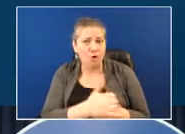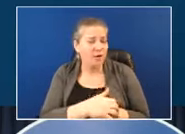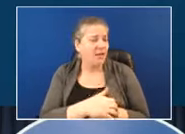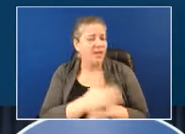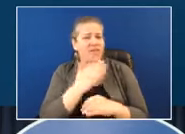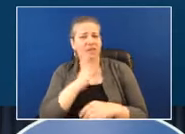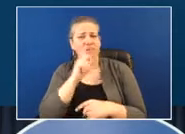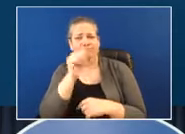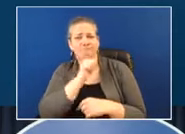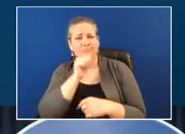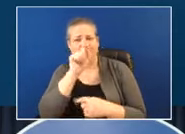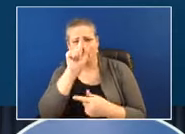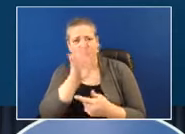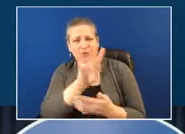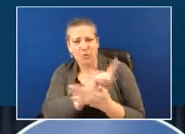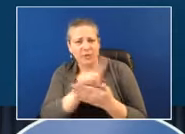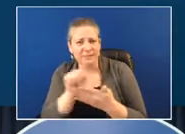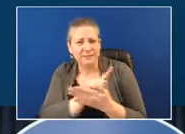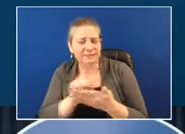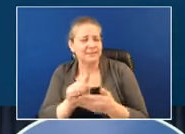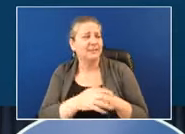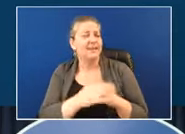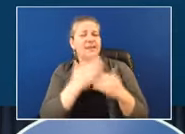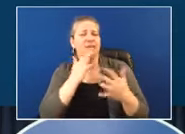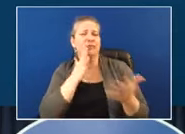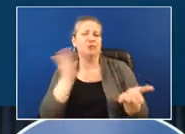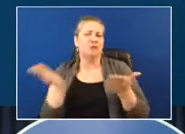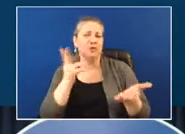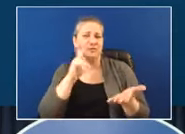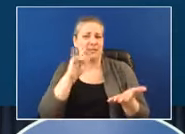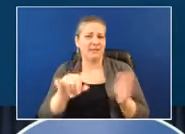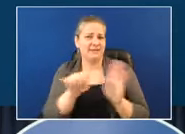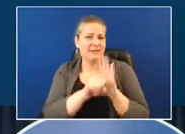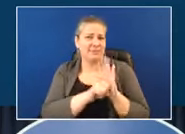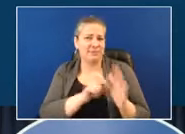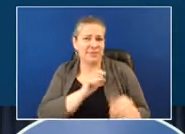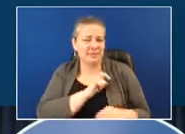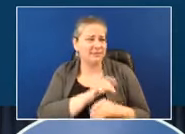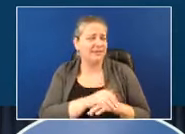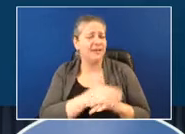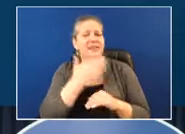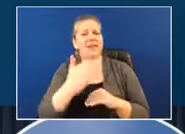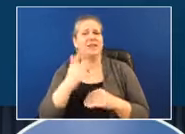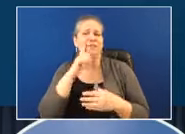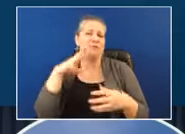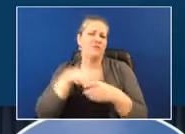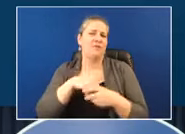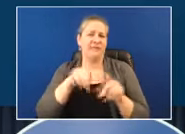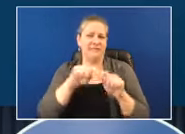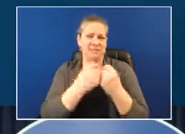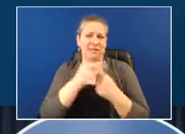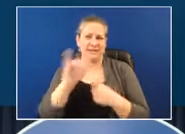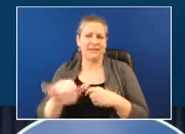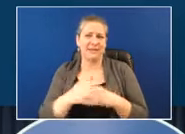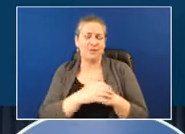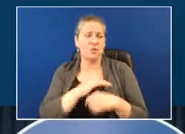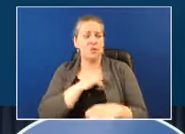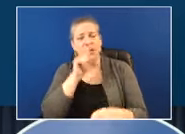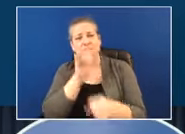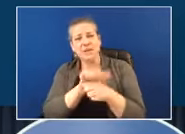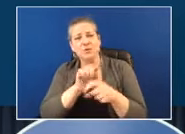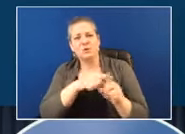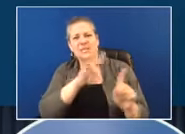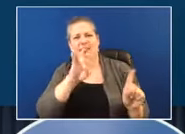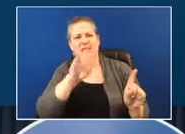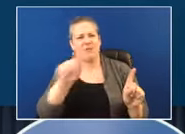you for choosing to serve with the Kentucky State Police. Thank you for being a part of Team Kentucky. Let's all commit to these 71 cadets that working